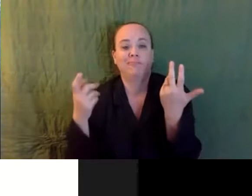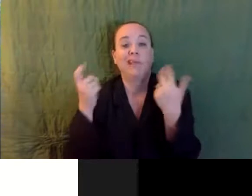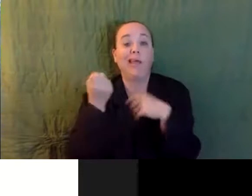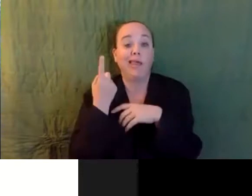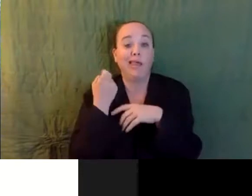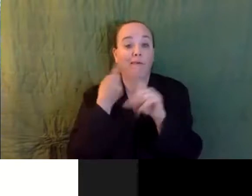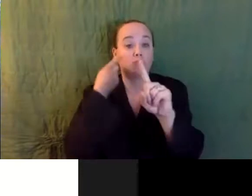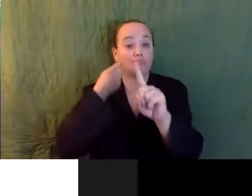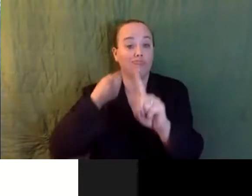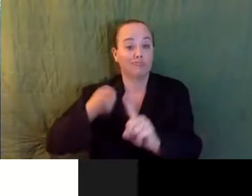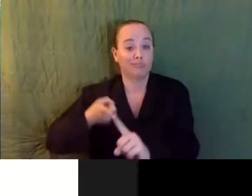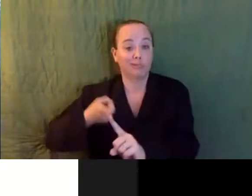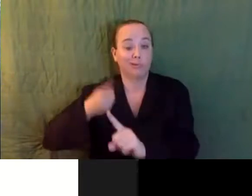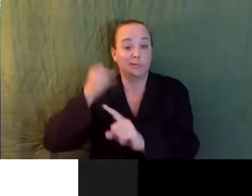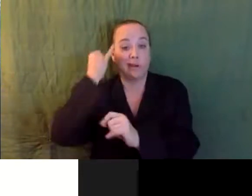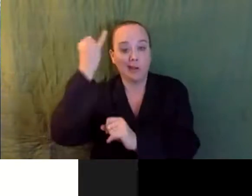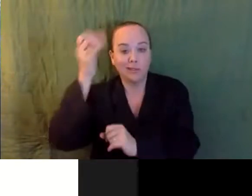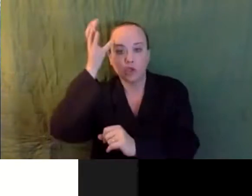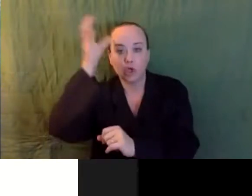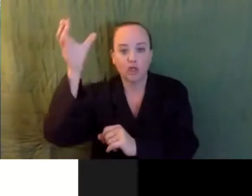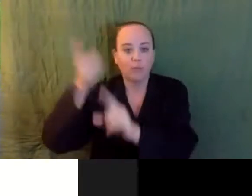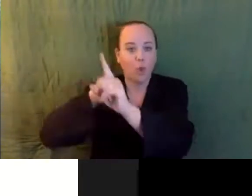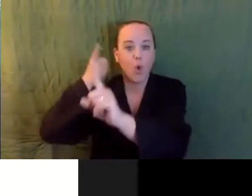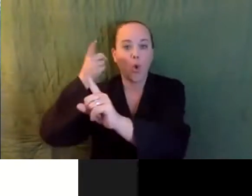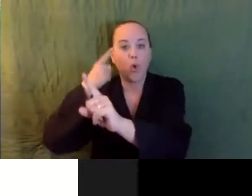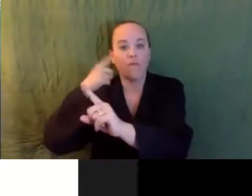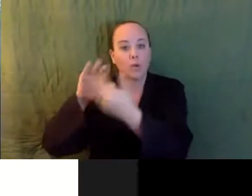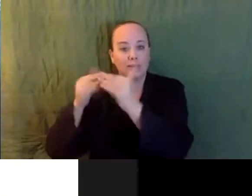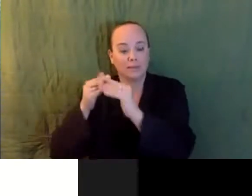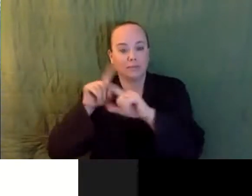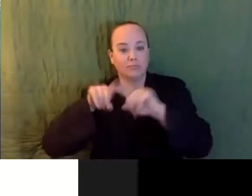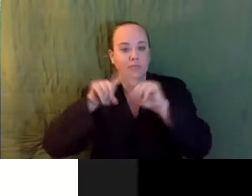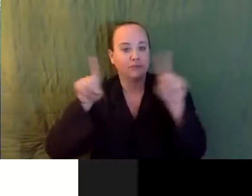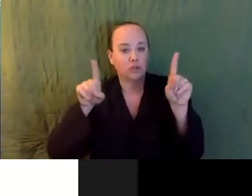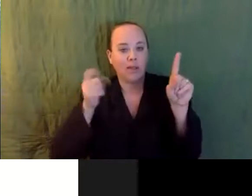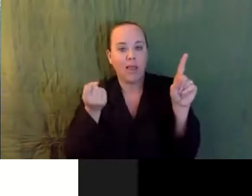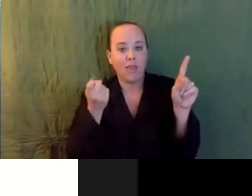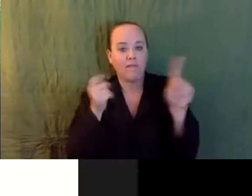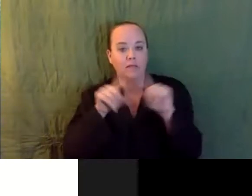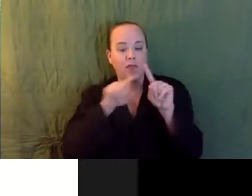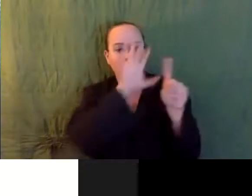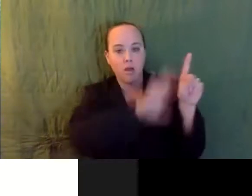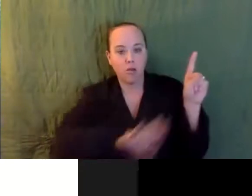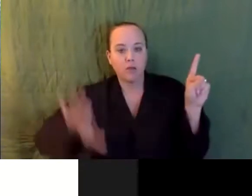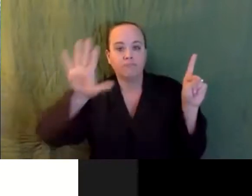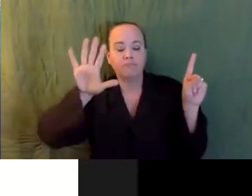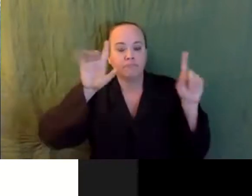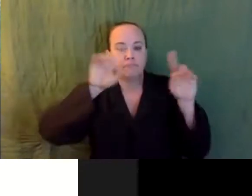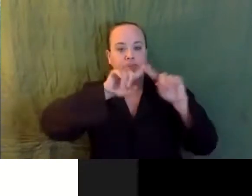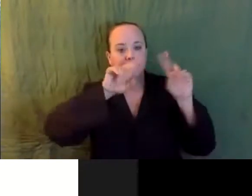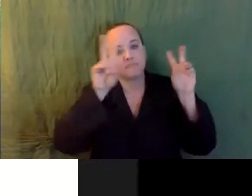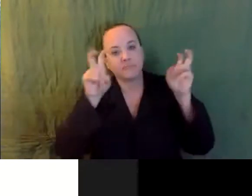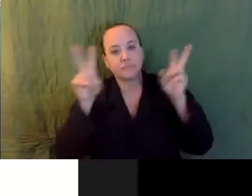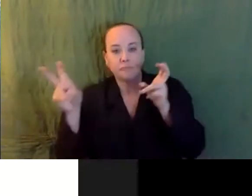initiatives, ideas, concepts, goals for the city in these 11 different areas. At